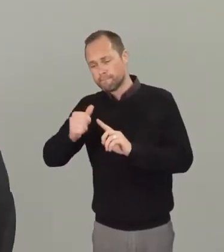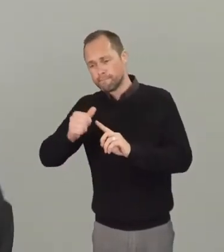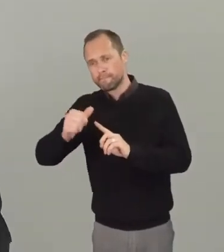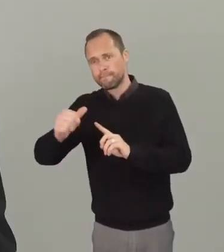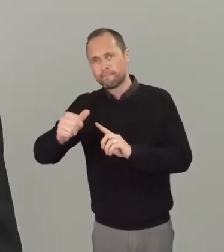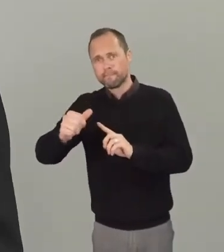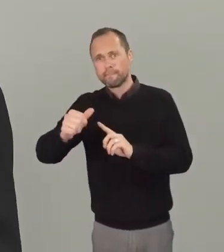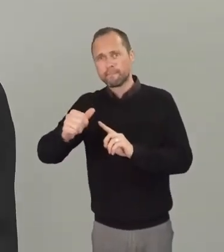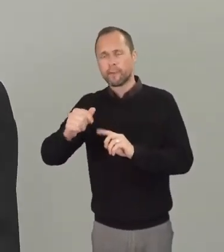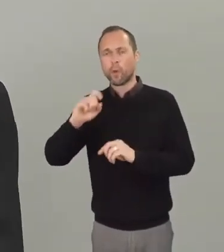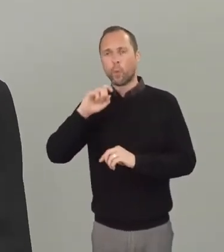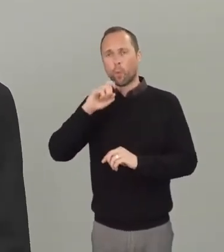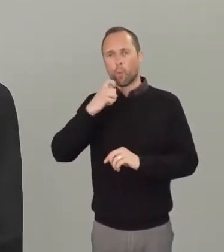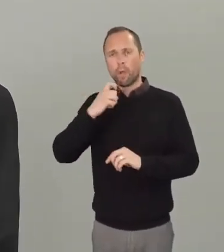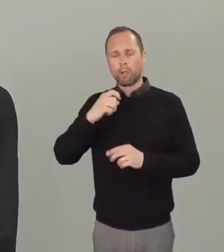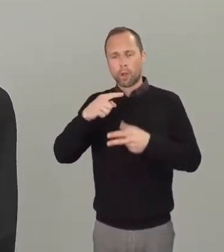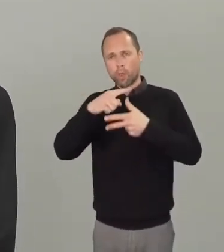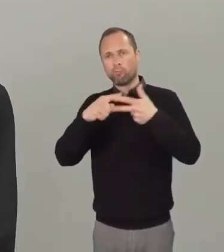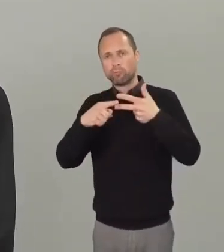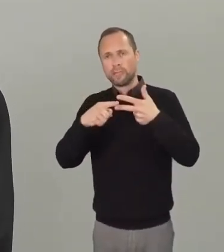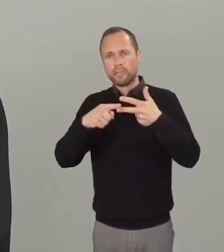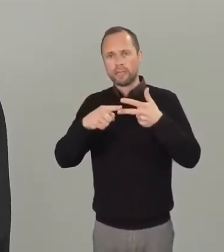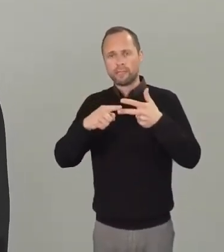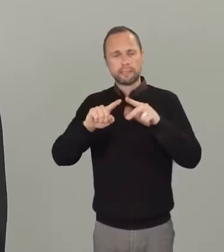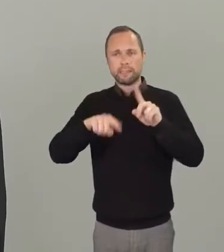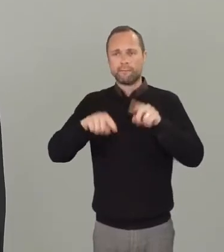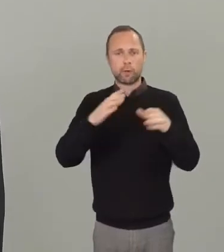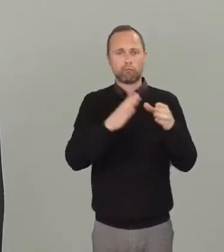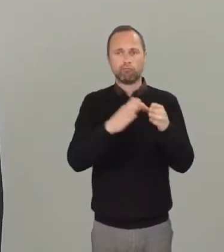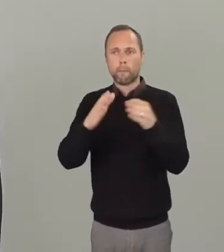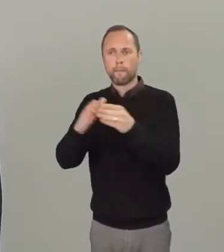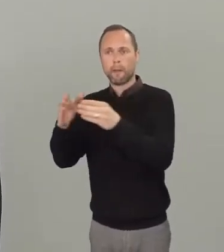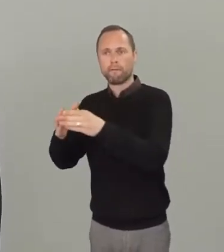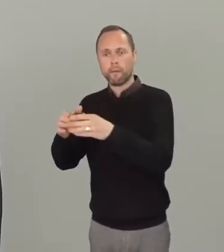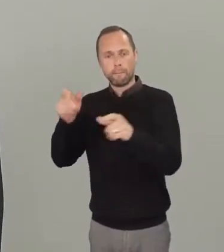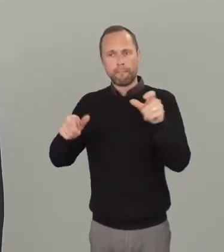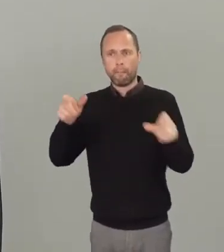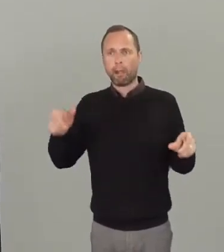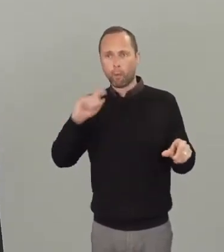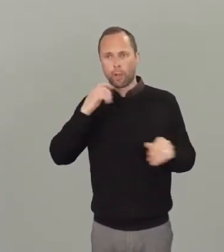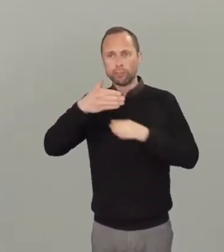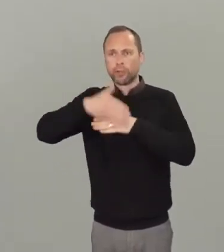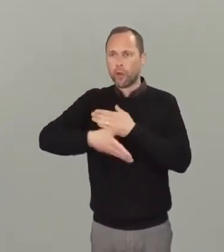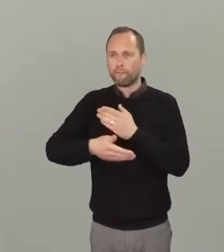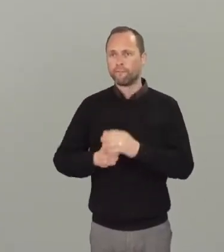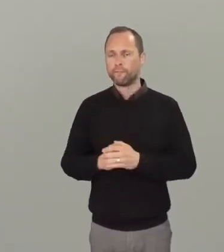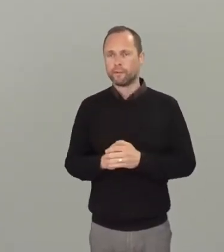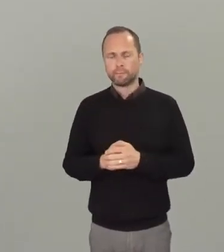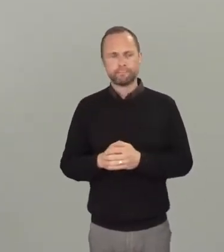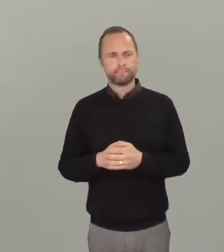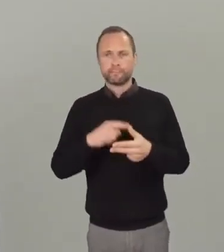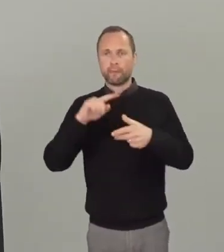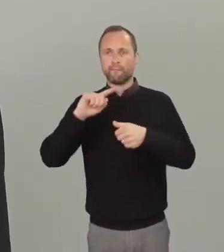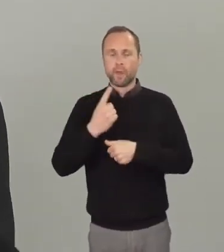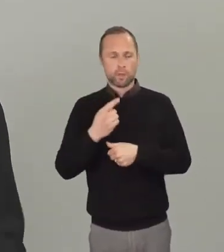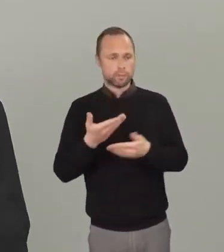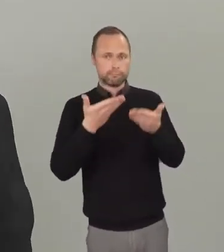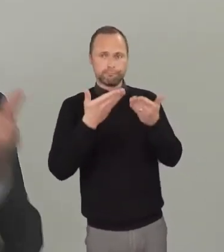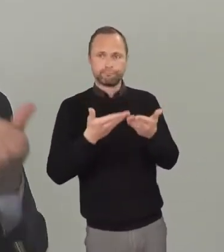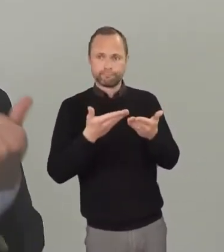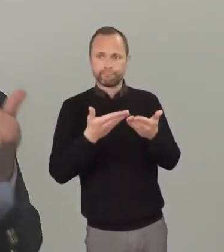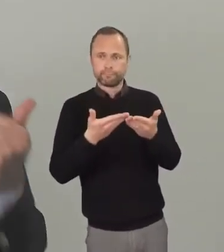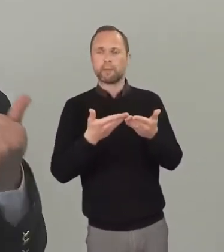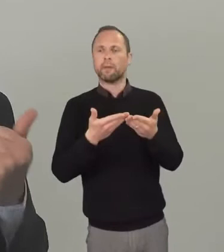serve 3 particular groups of people. The most marginalized,